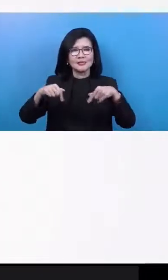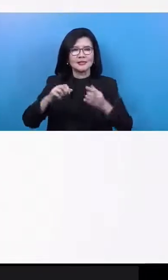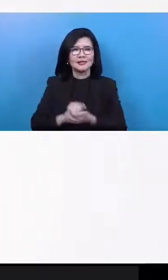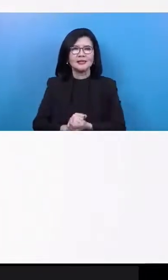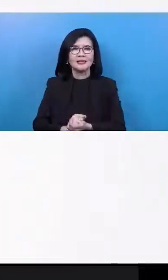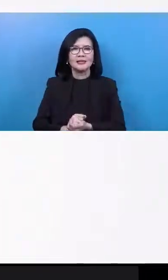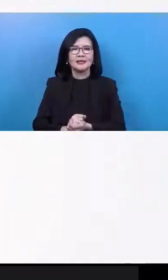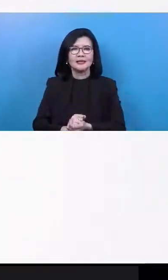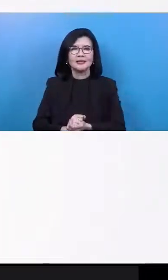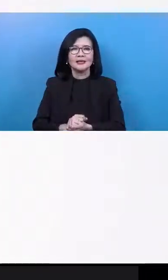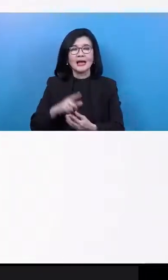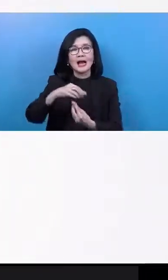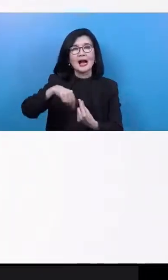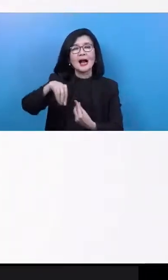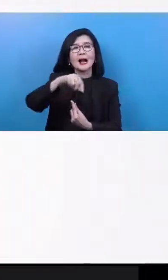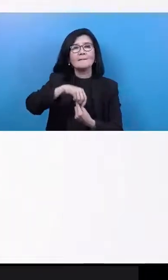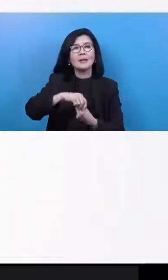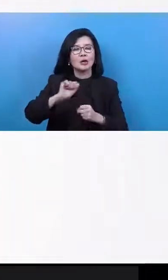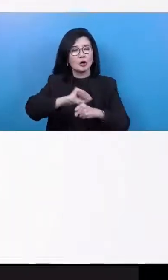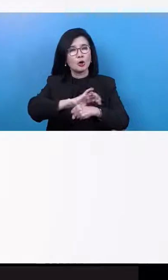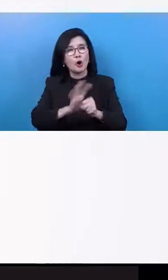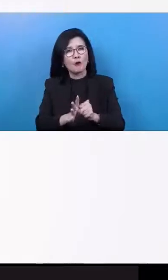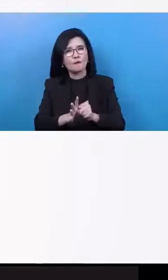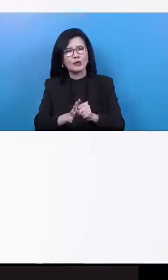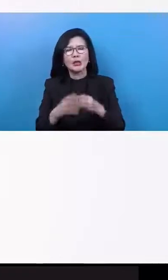is quite clear that as a continent,